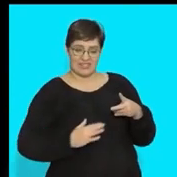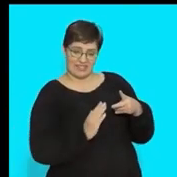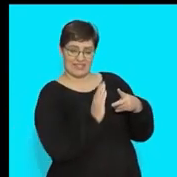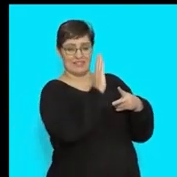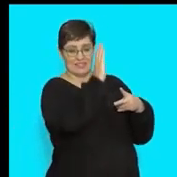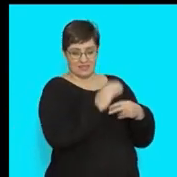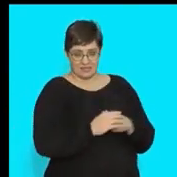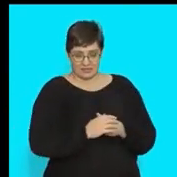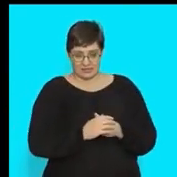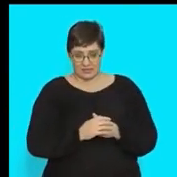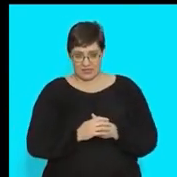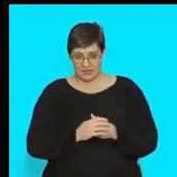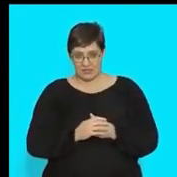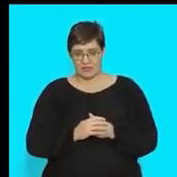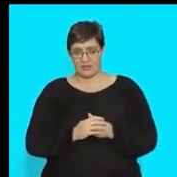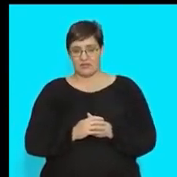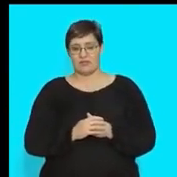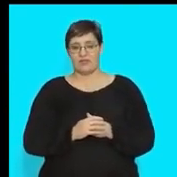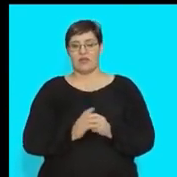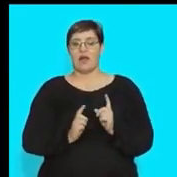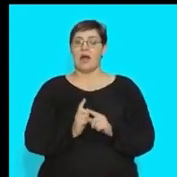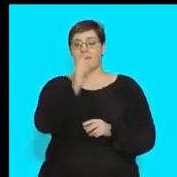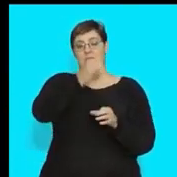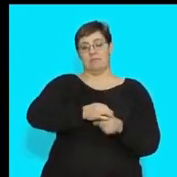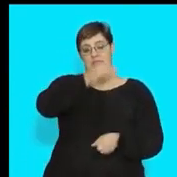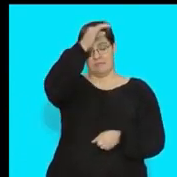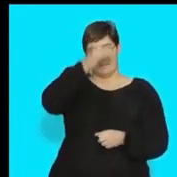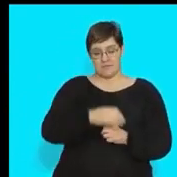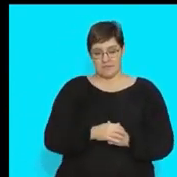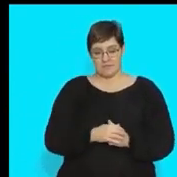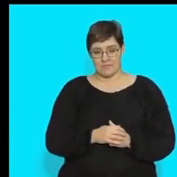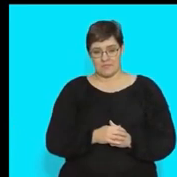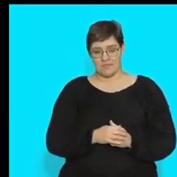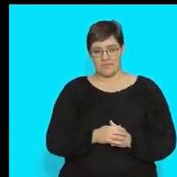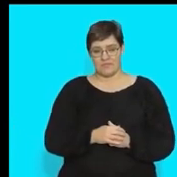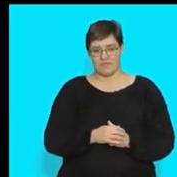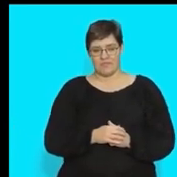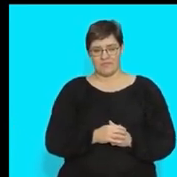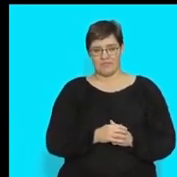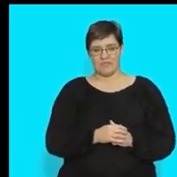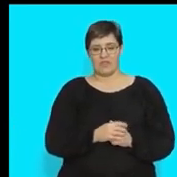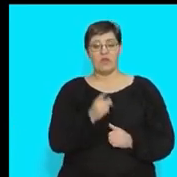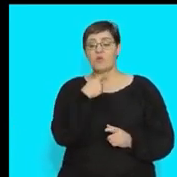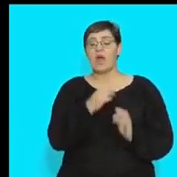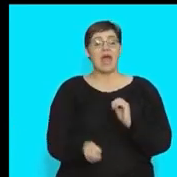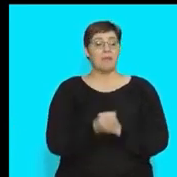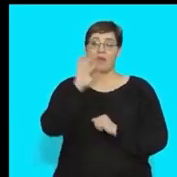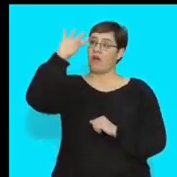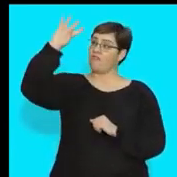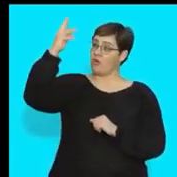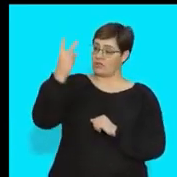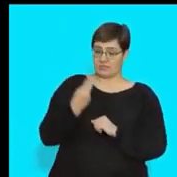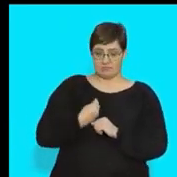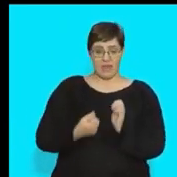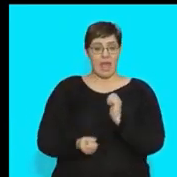the soil into the roots, up from the stem. Now what happens is photosynthesis occurs in